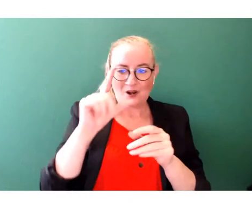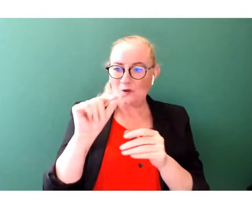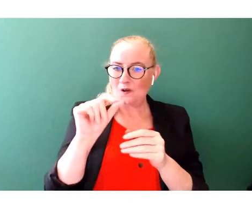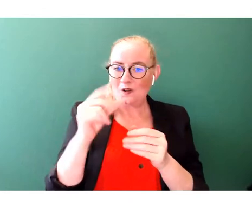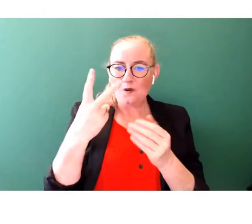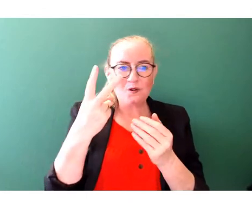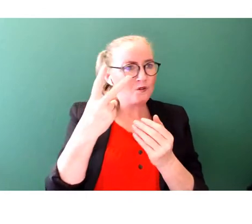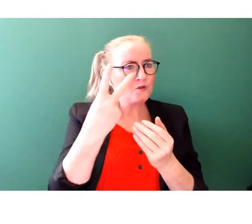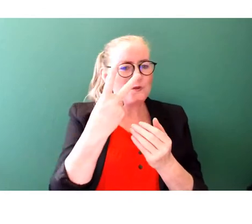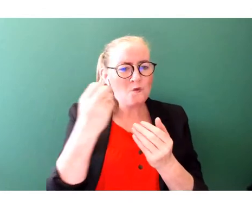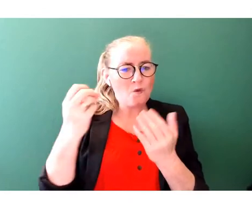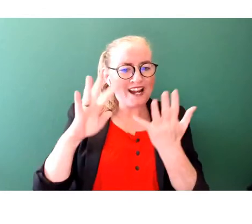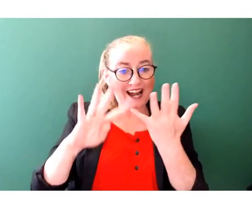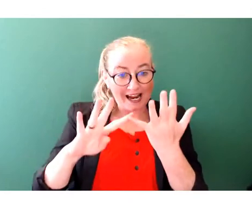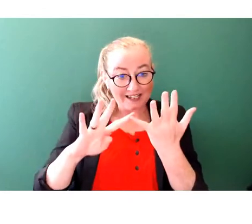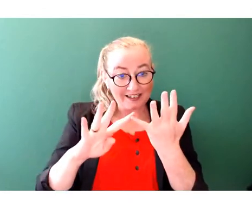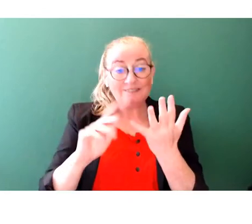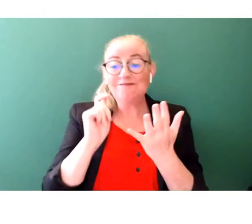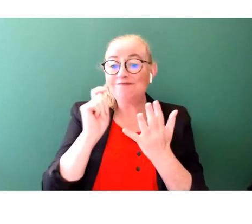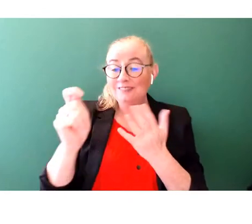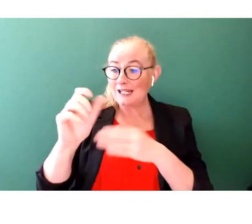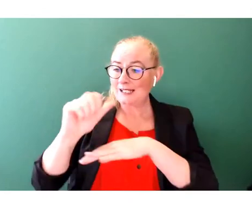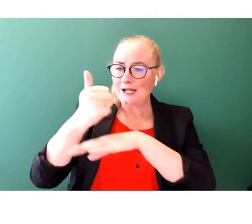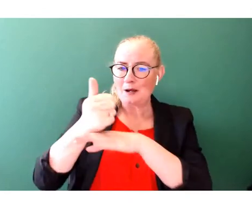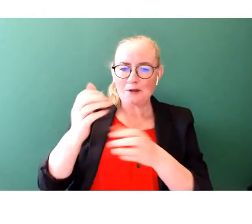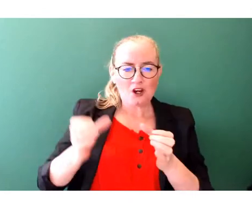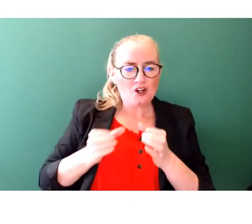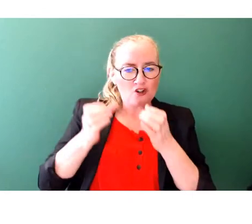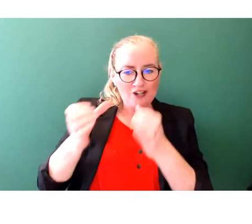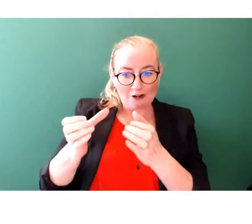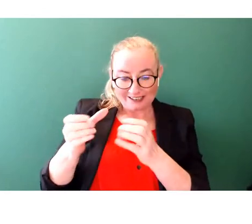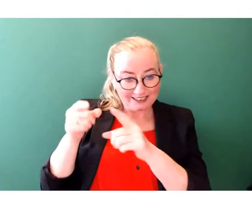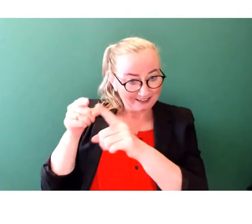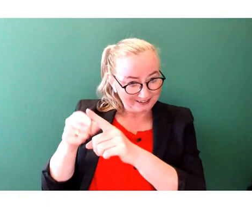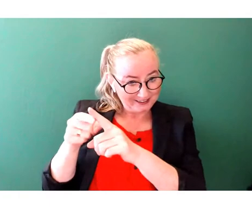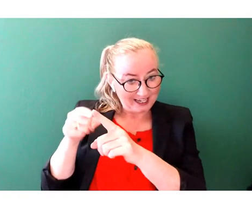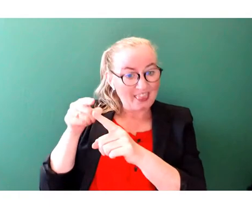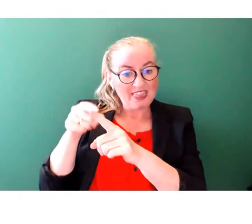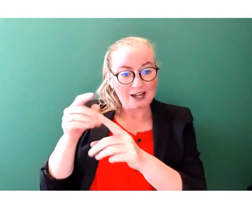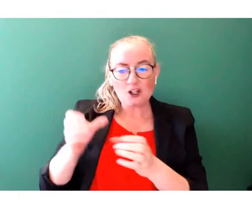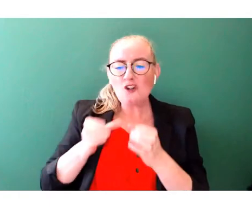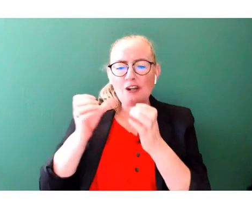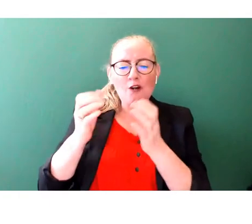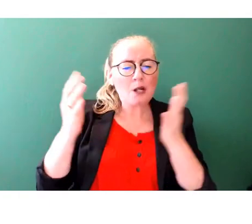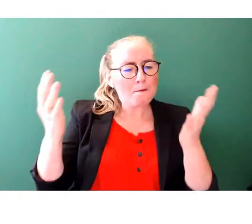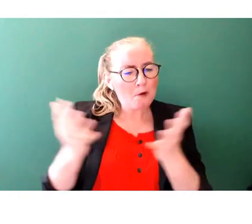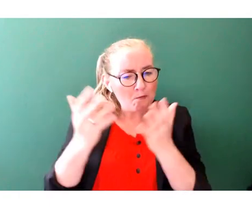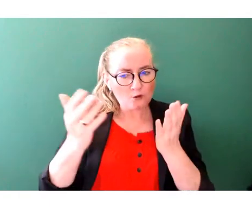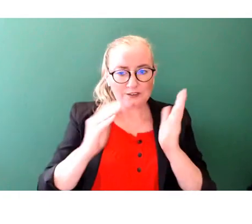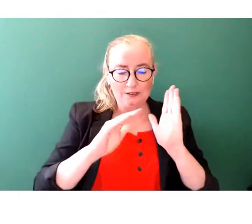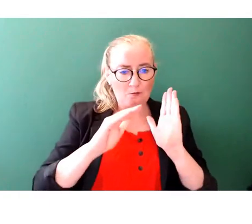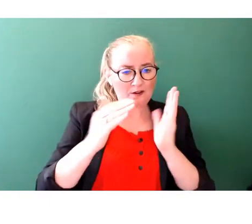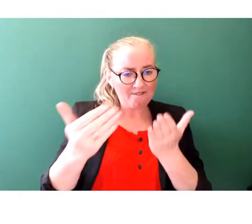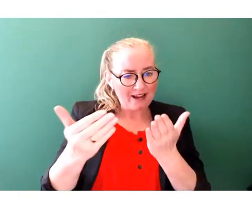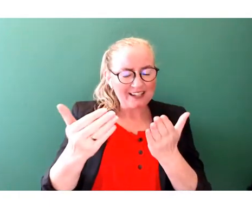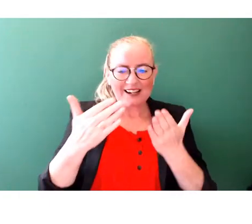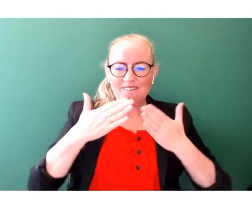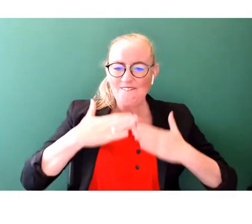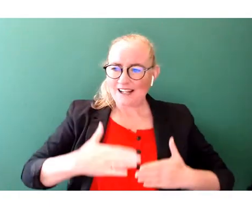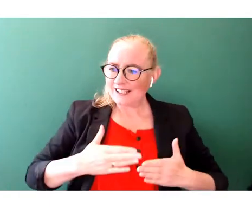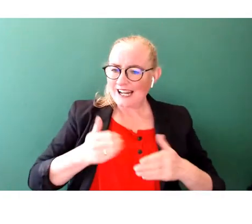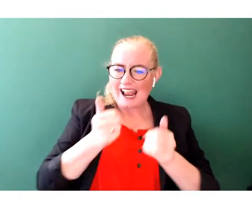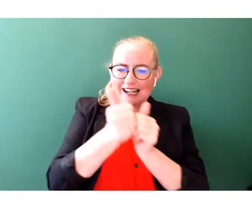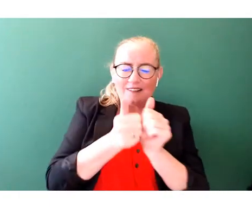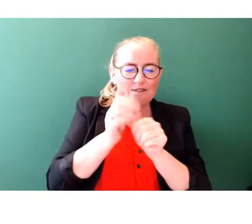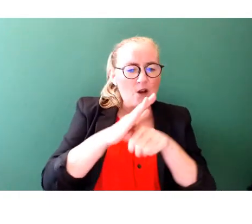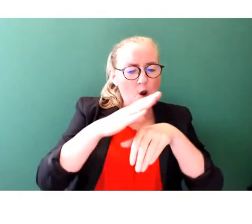2009. She was appointed to establish the charity Ciel Bleu. And that's a charity that promotes and provides physical activities for older adults and